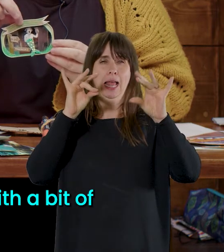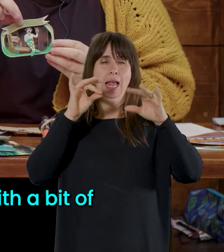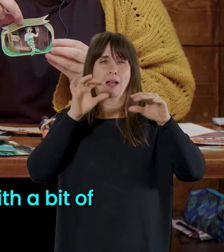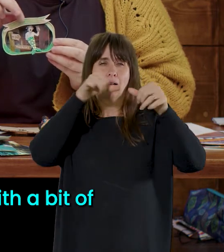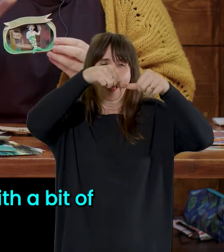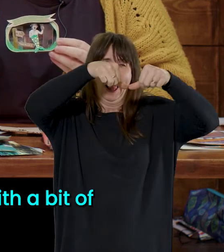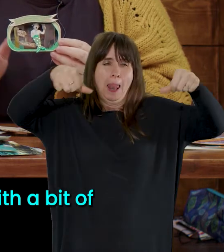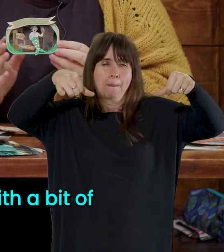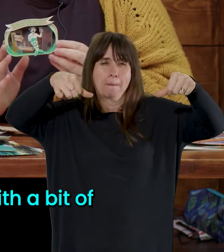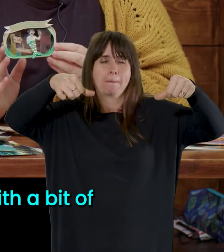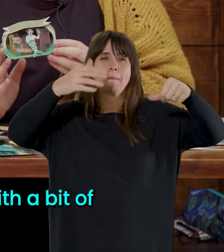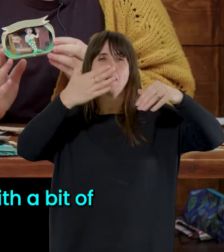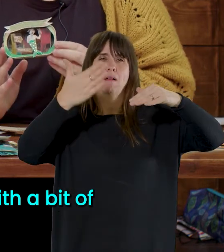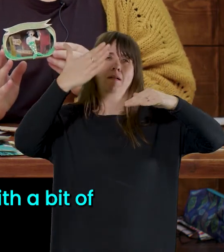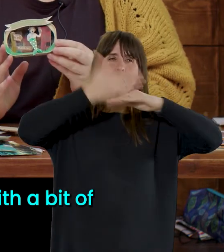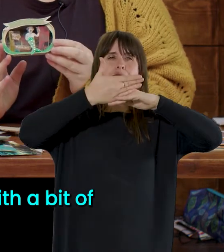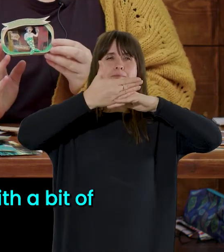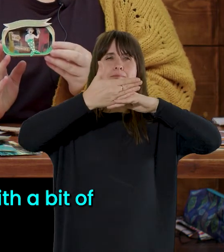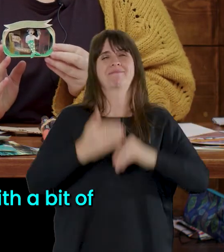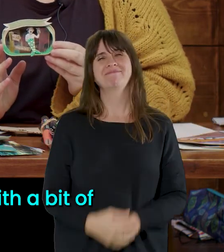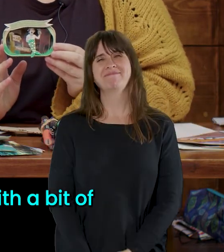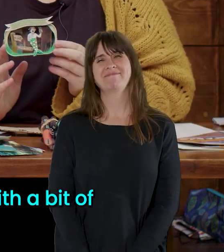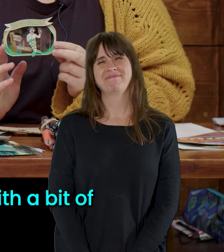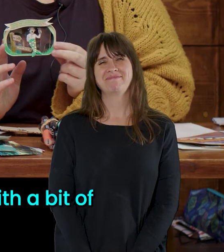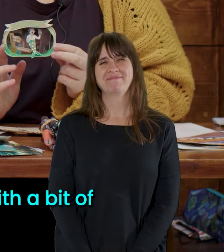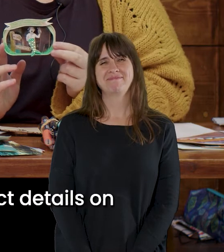ei le gyda bach o tapsel o 2 ochr.